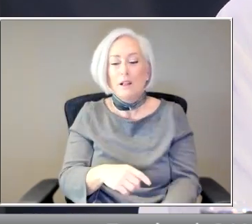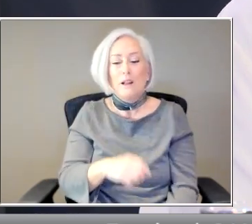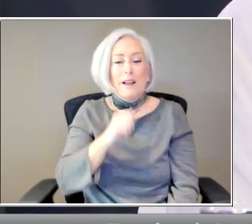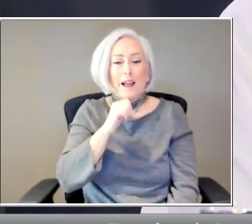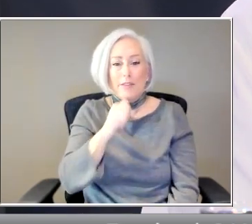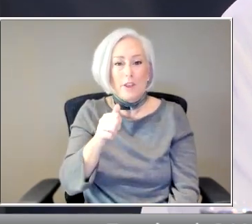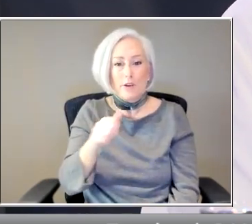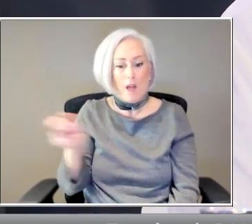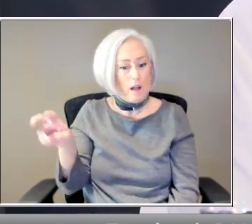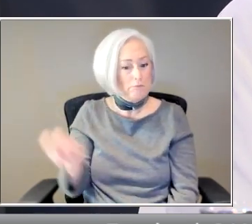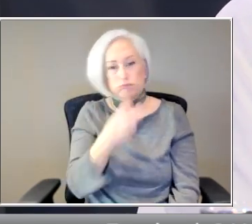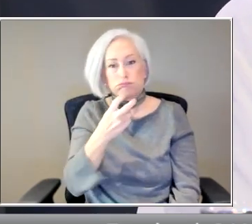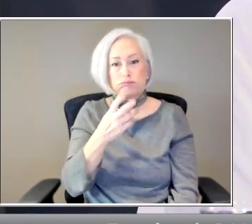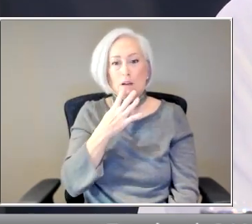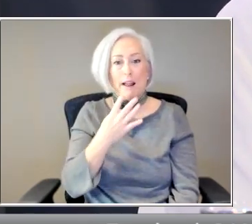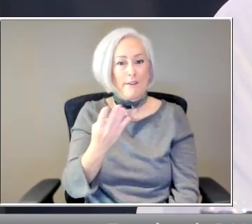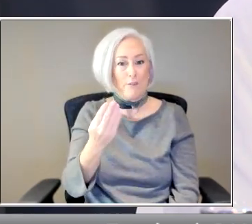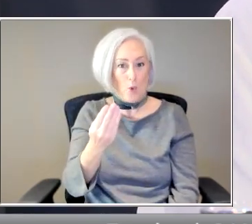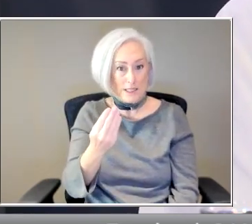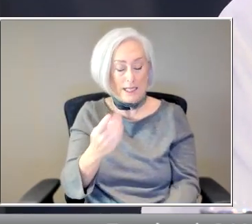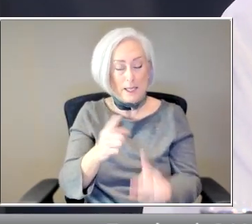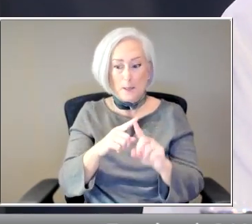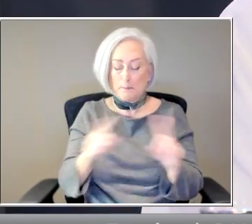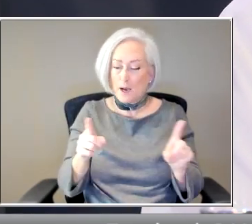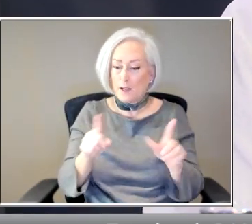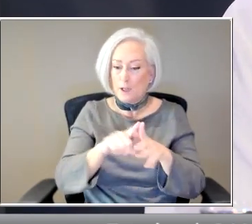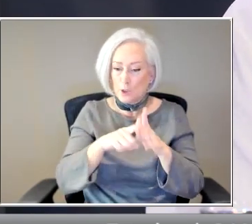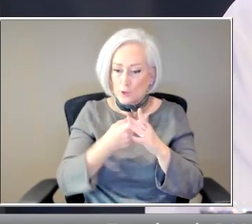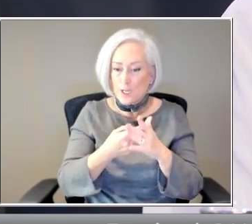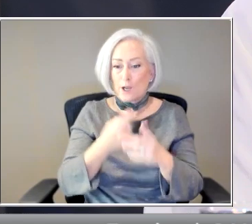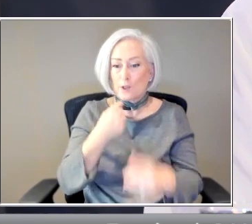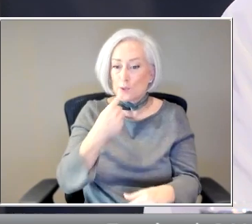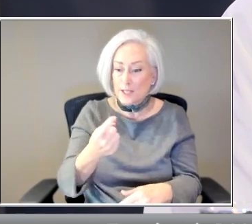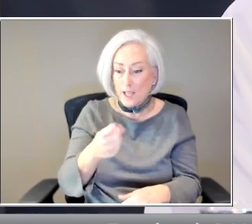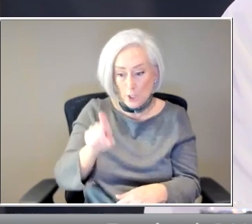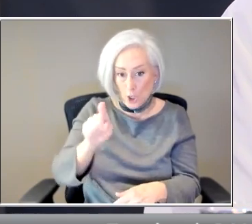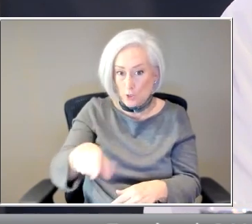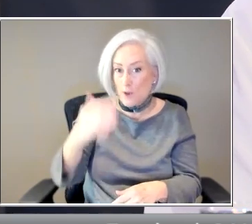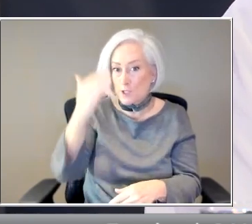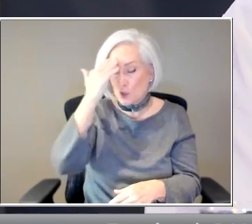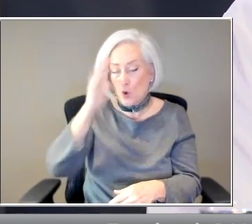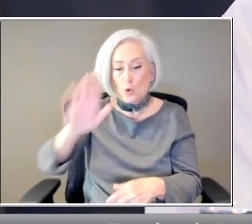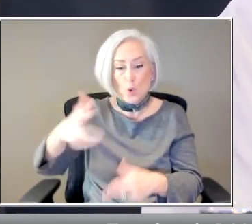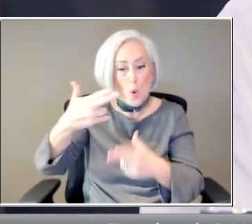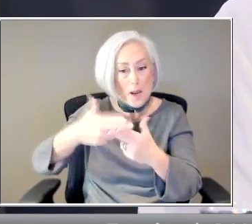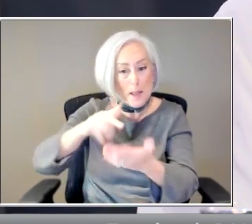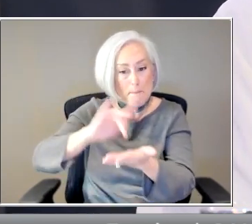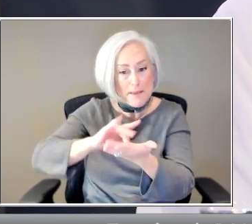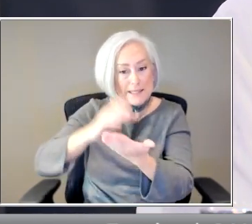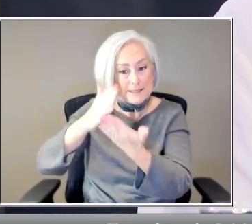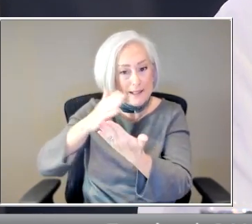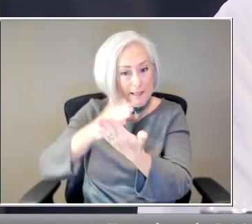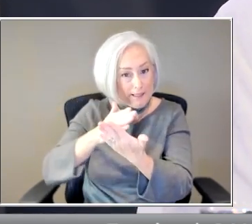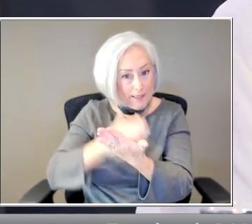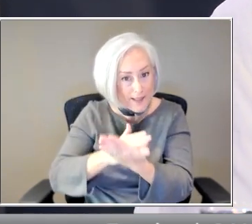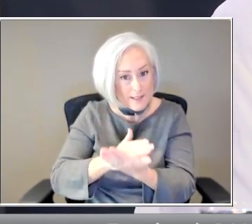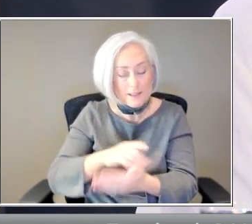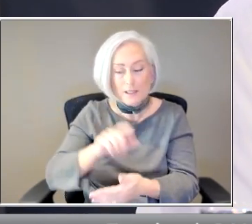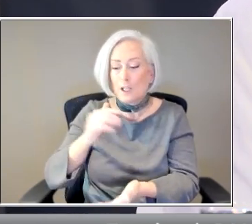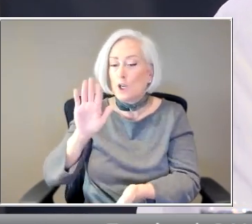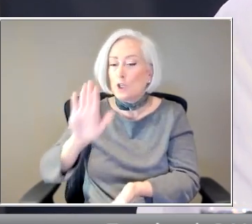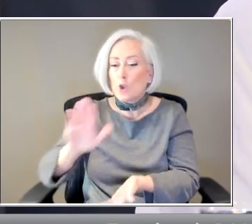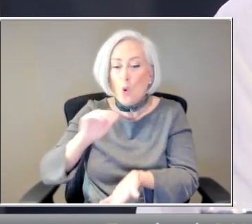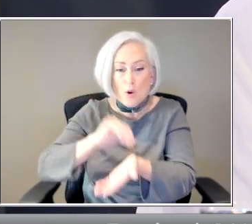old, but you start telling the patient, you need to know your medicines, you need to know who your doctor's names are, you need to know what your heart disease